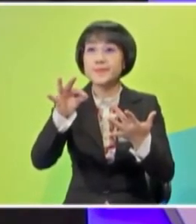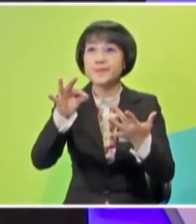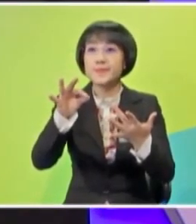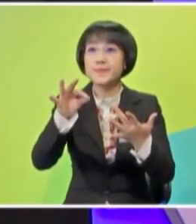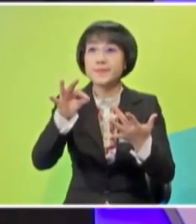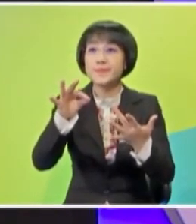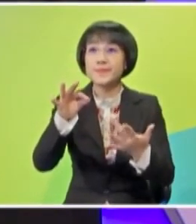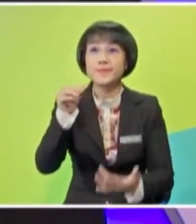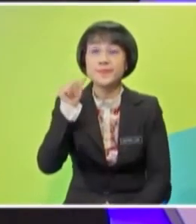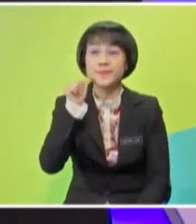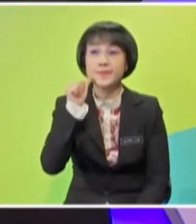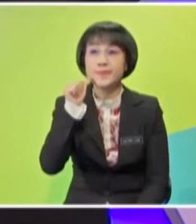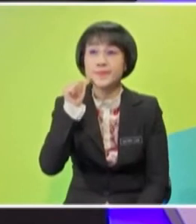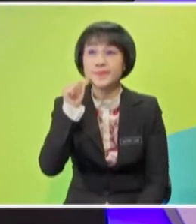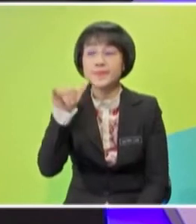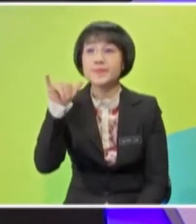maybe Aisha?